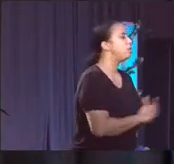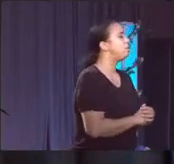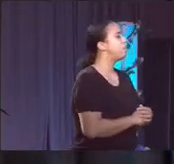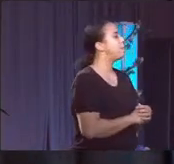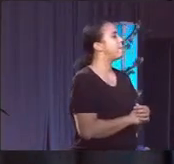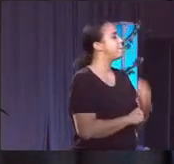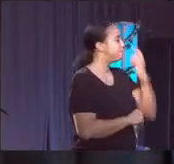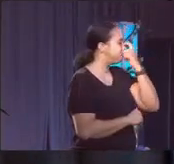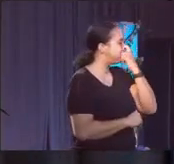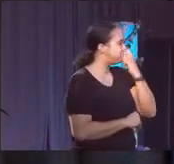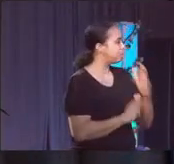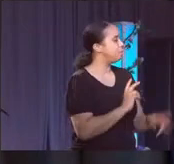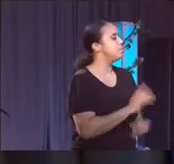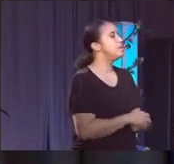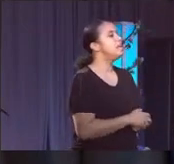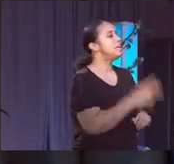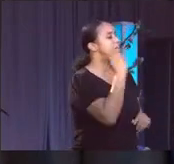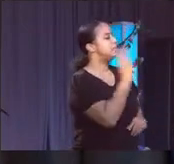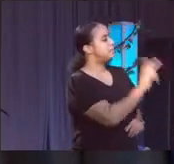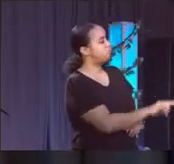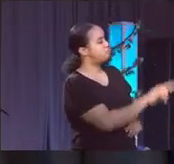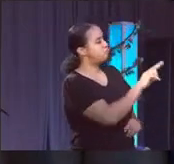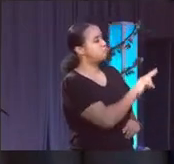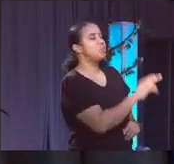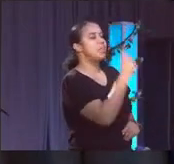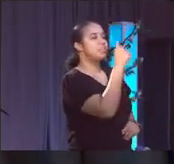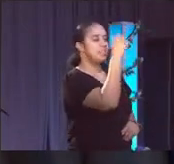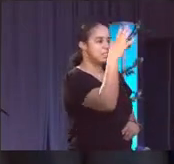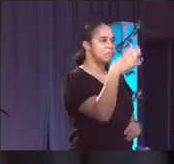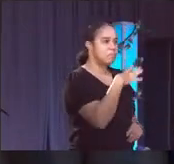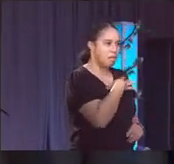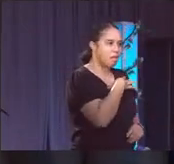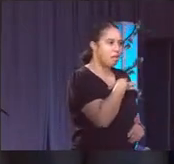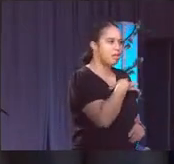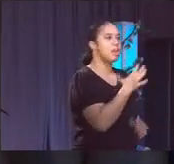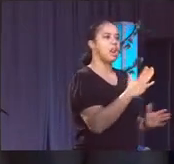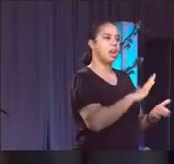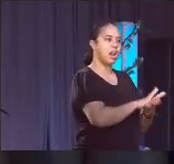So he makes some observations. He can see that this brother is in a nice chariot.